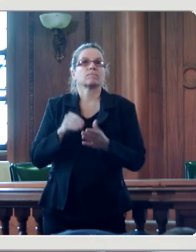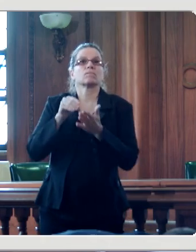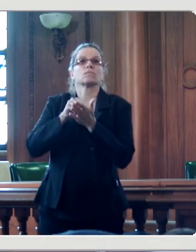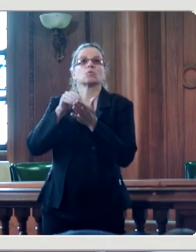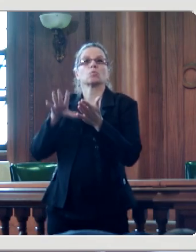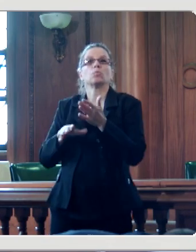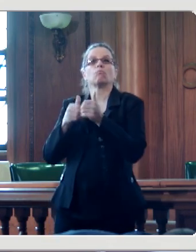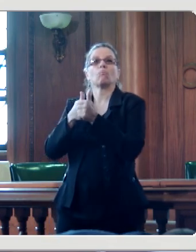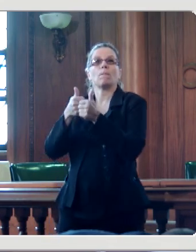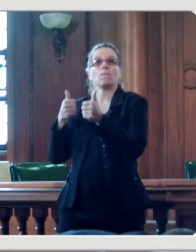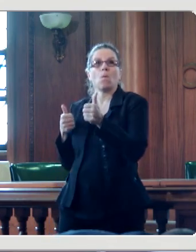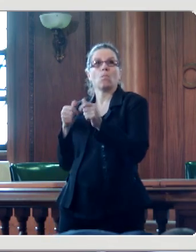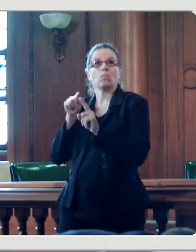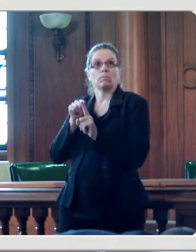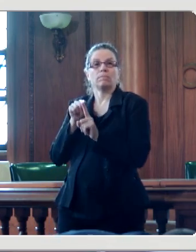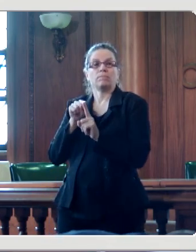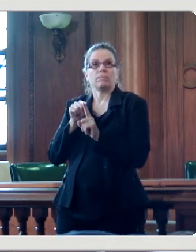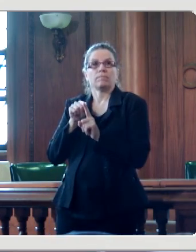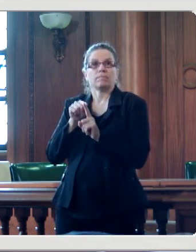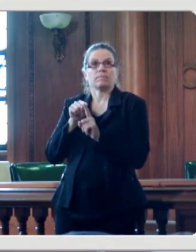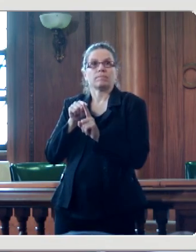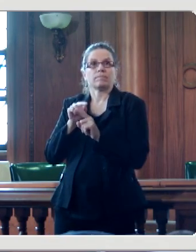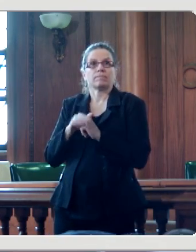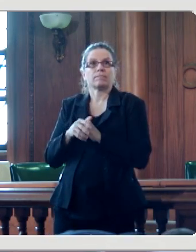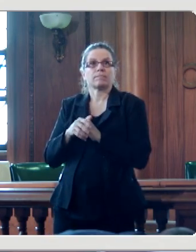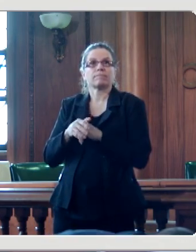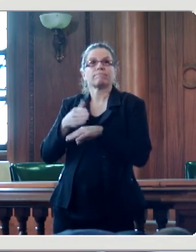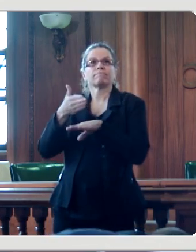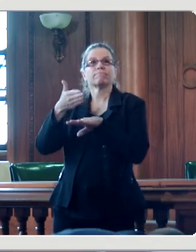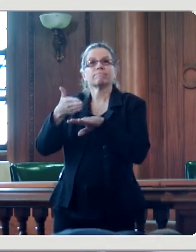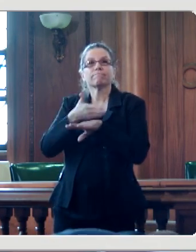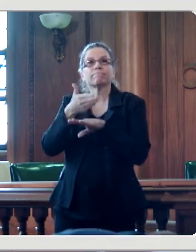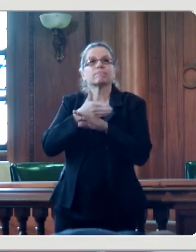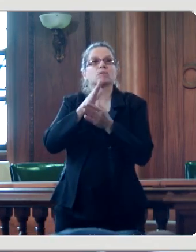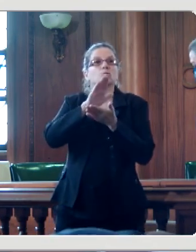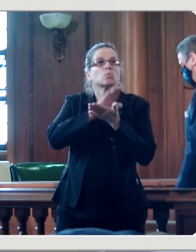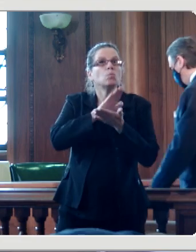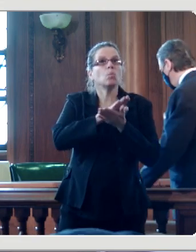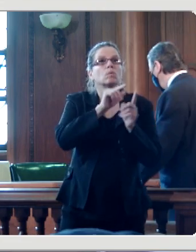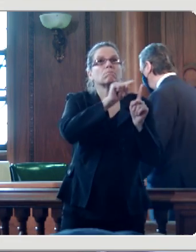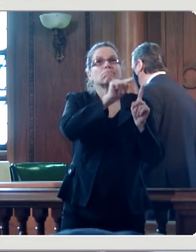retrofitting of our school buildings. Superintendent Warwick.